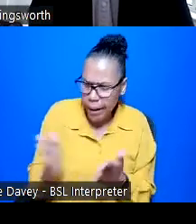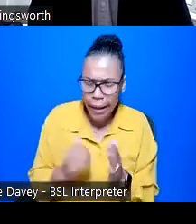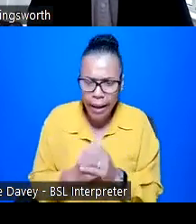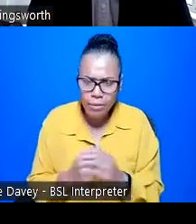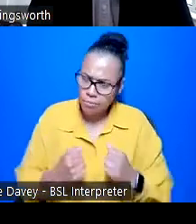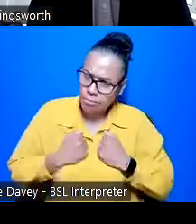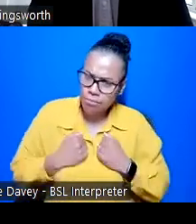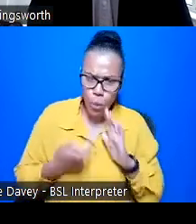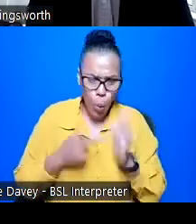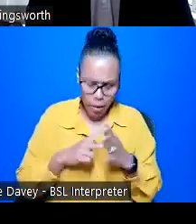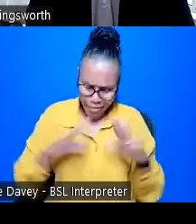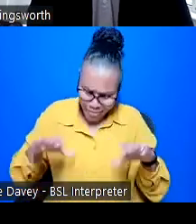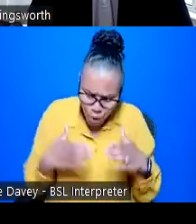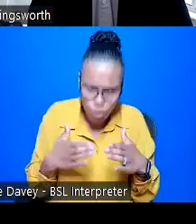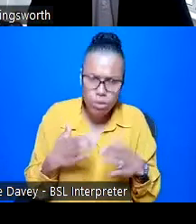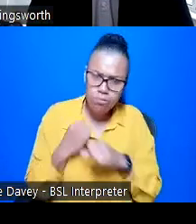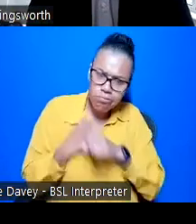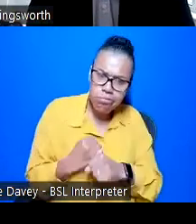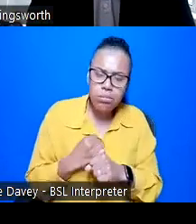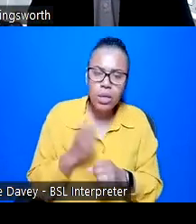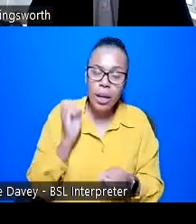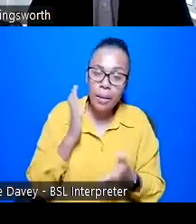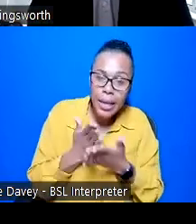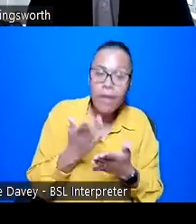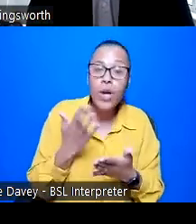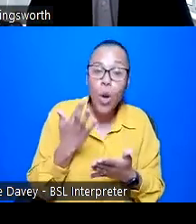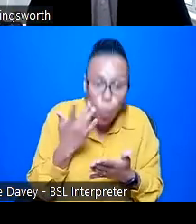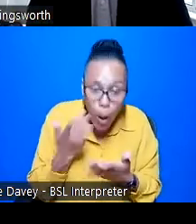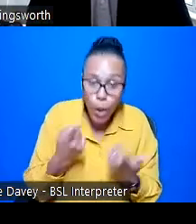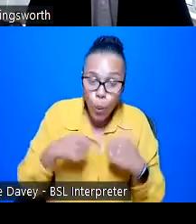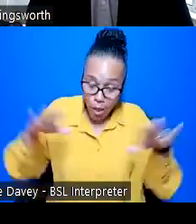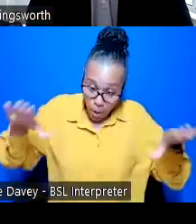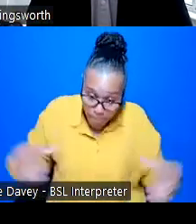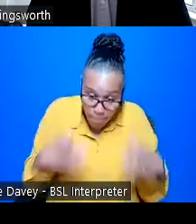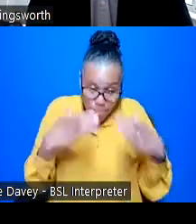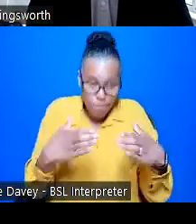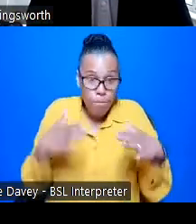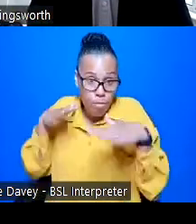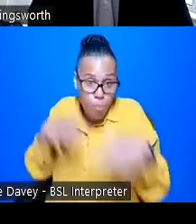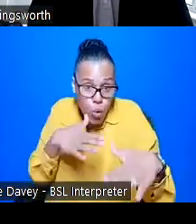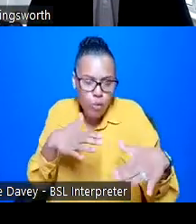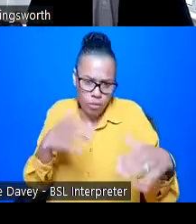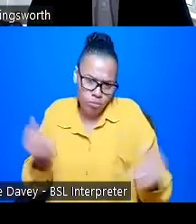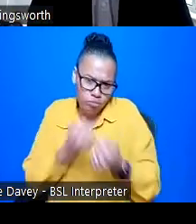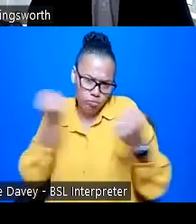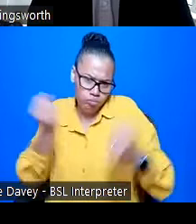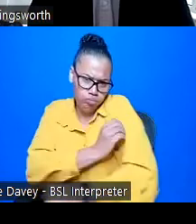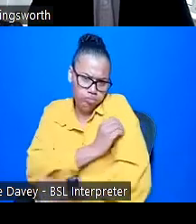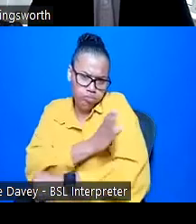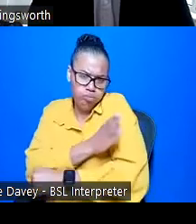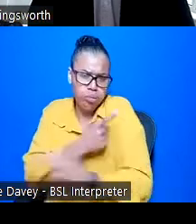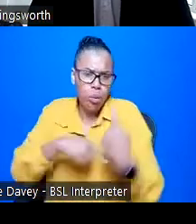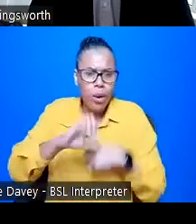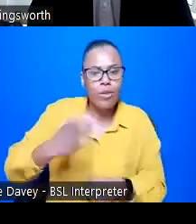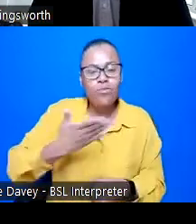organisation, we are driven by a belief that when we move, we're stronger, and that everyone should have the right to play